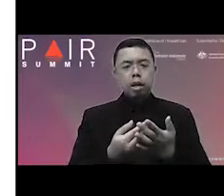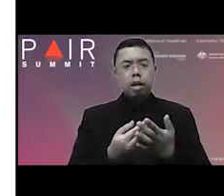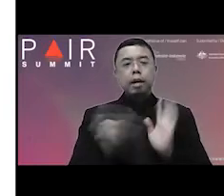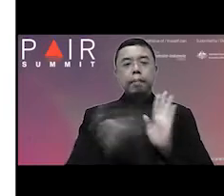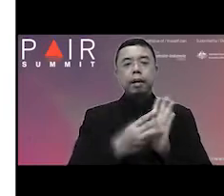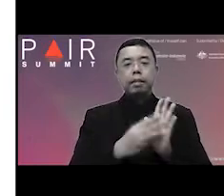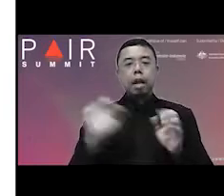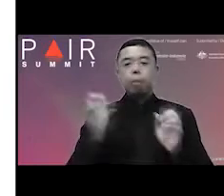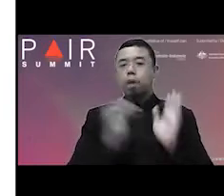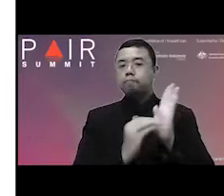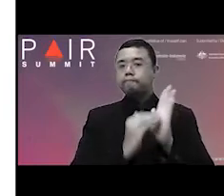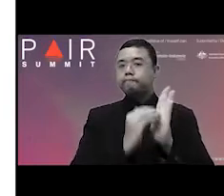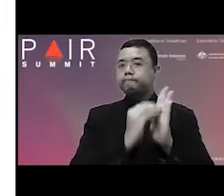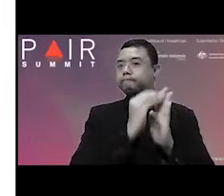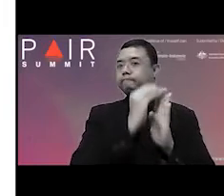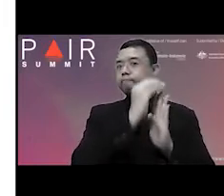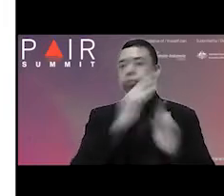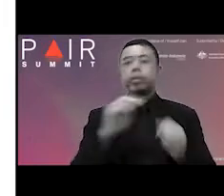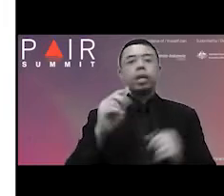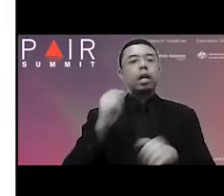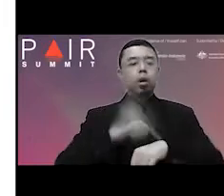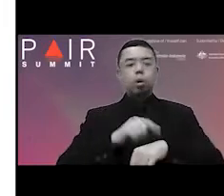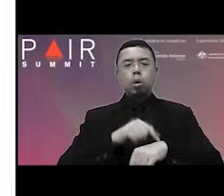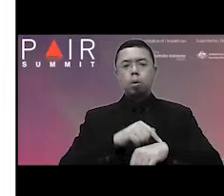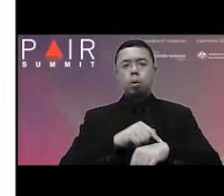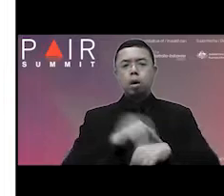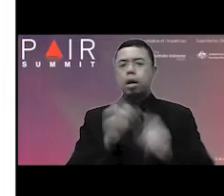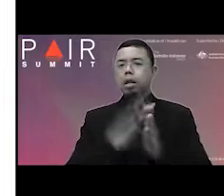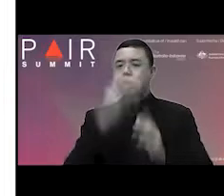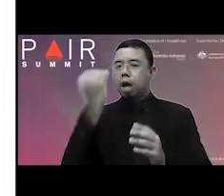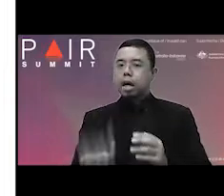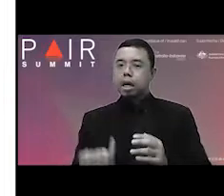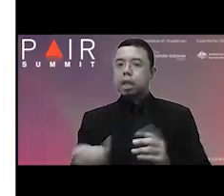final stage of our project, so a new minister was appointed.